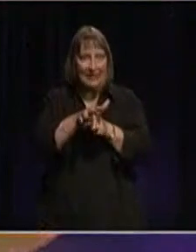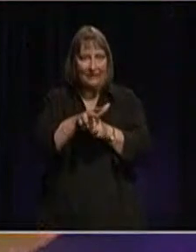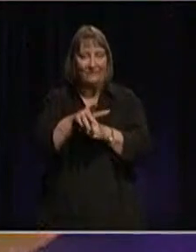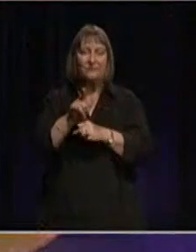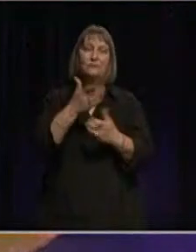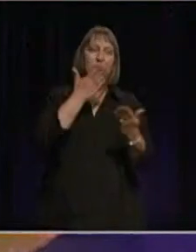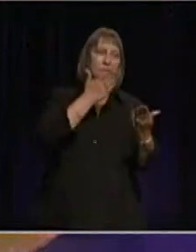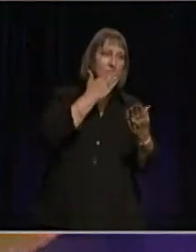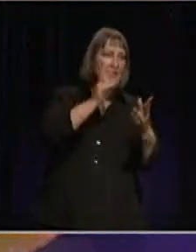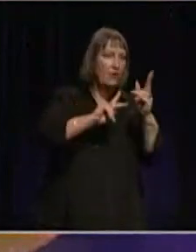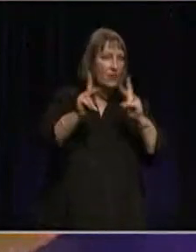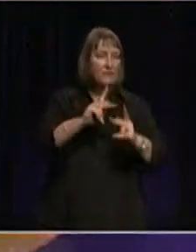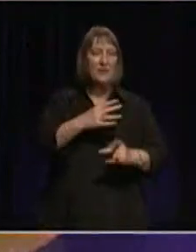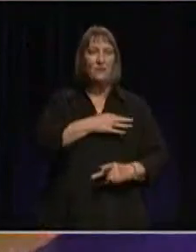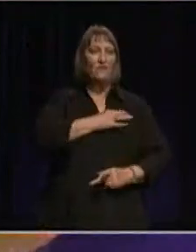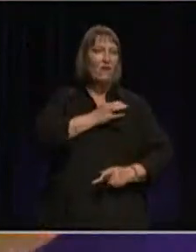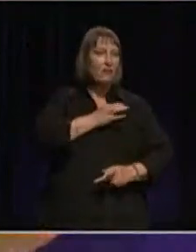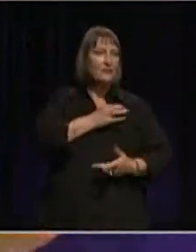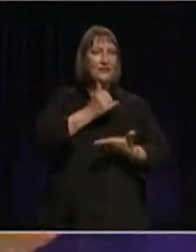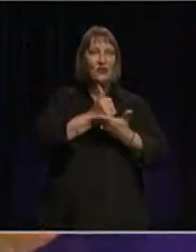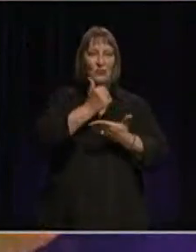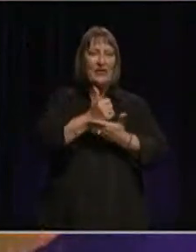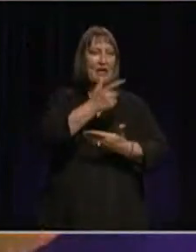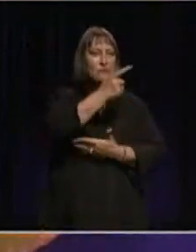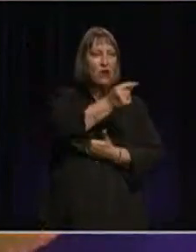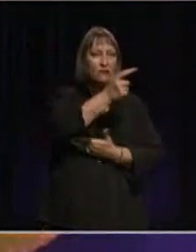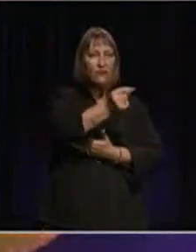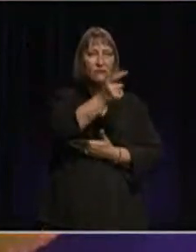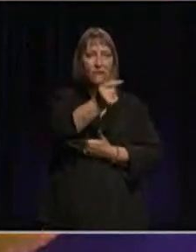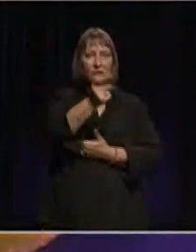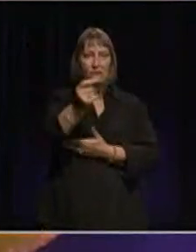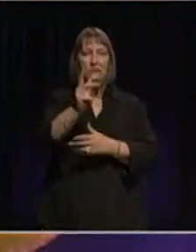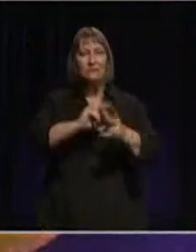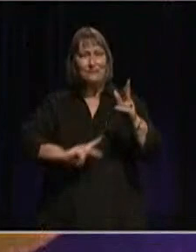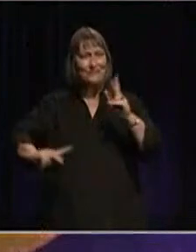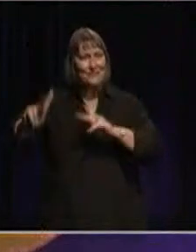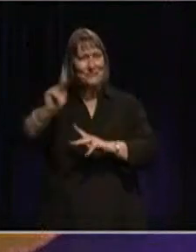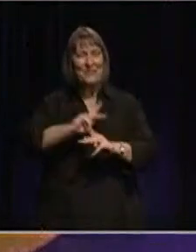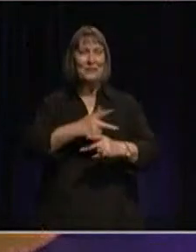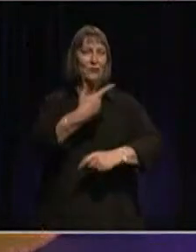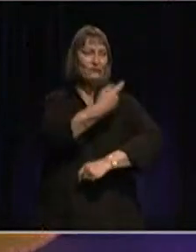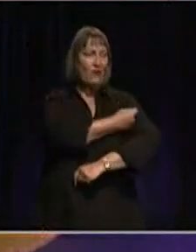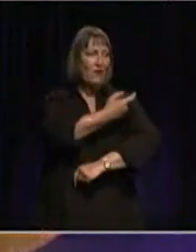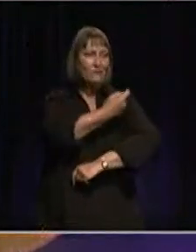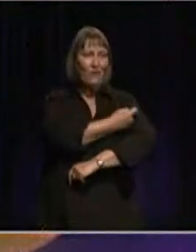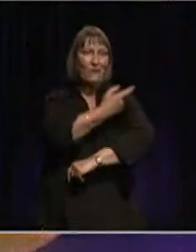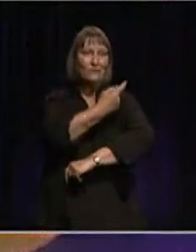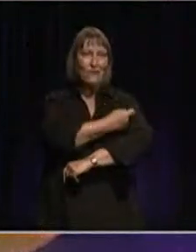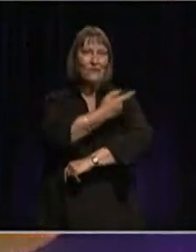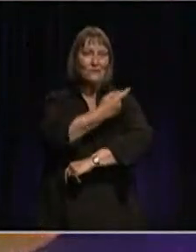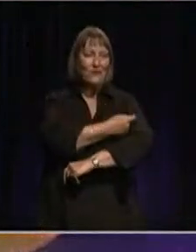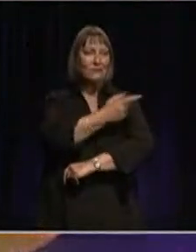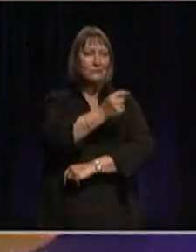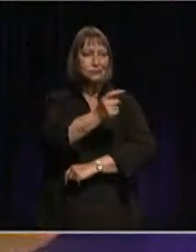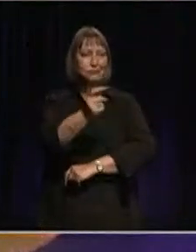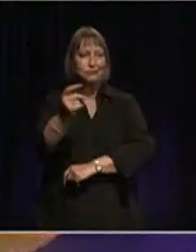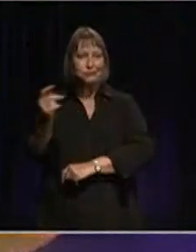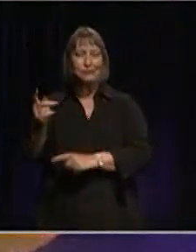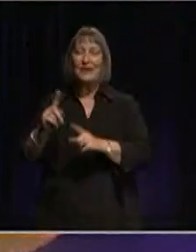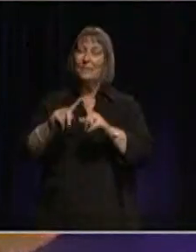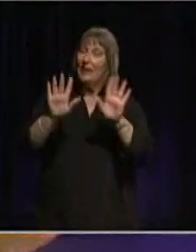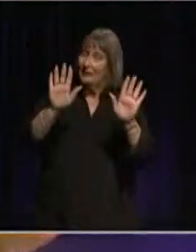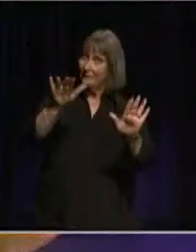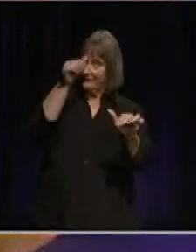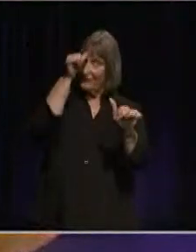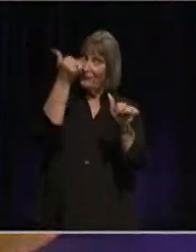healthcare workers and volunteers who have been working our mass vaccination sites to get these into arms and protect our community. But as we've been saying from the very